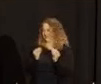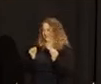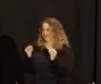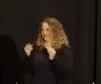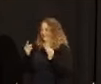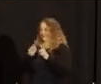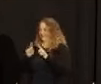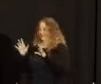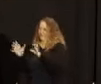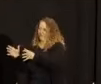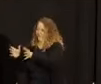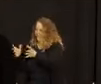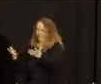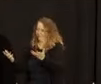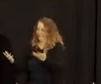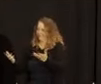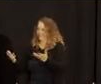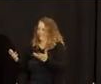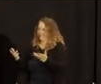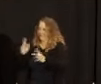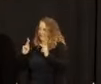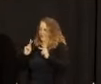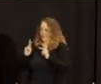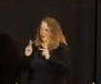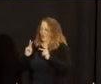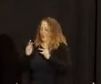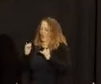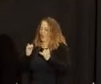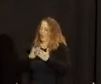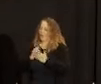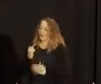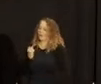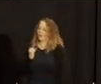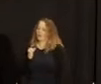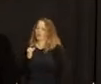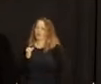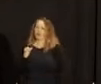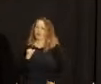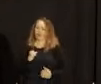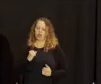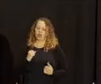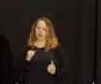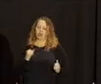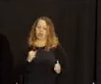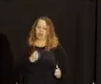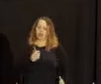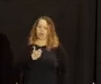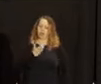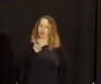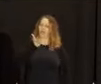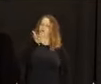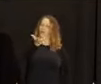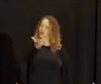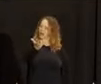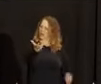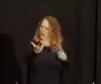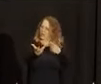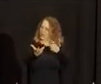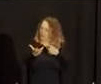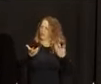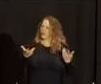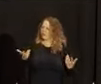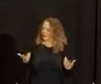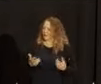orgs, as young people are stepping into their power and finding their voice, still figuring out how do I now, still work